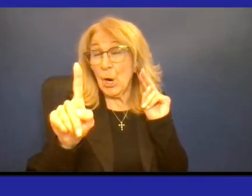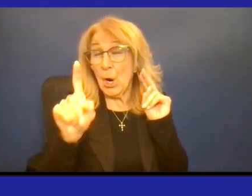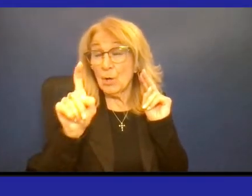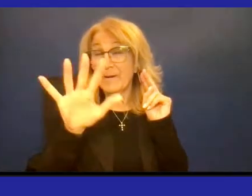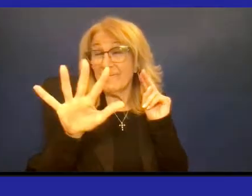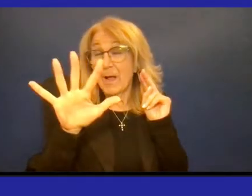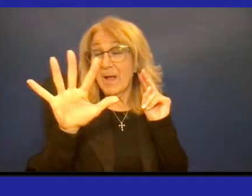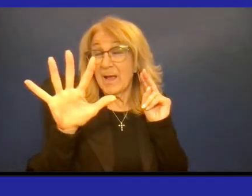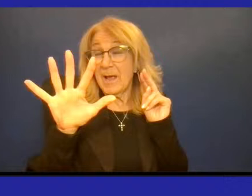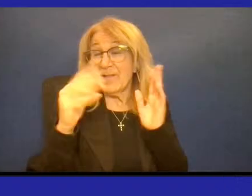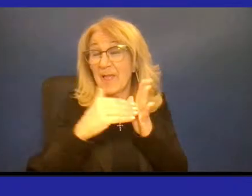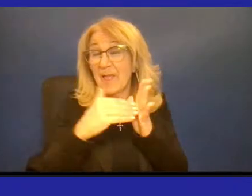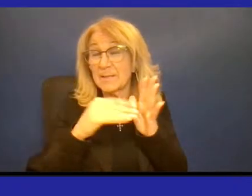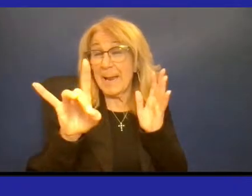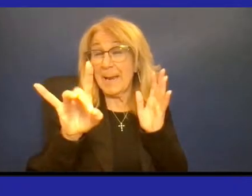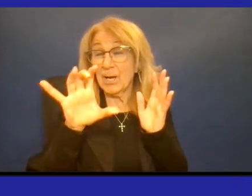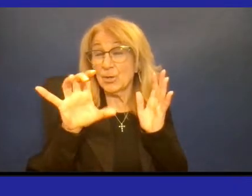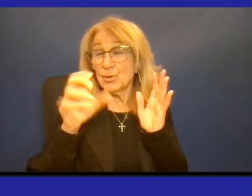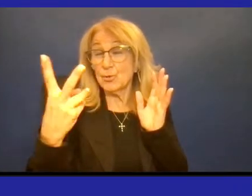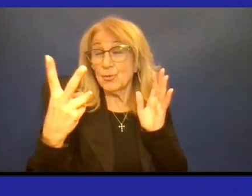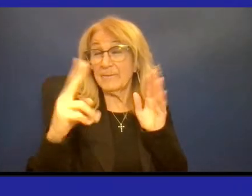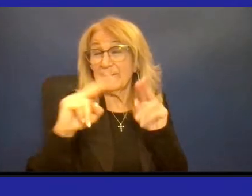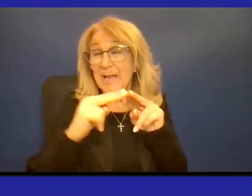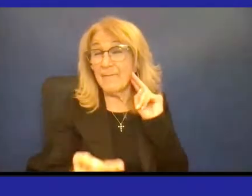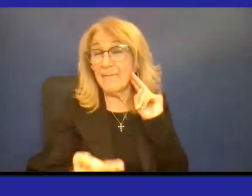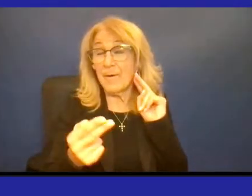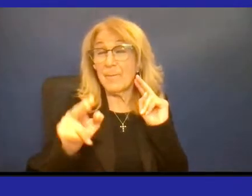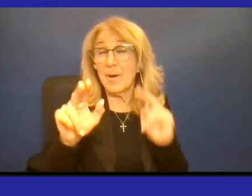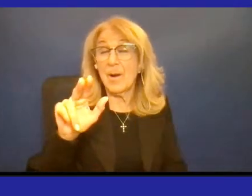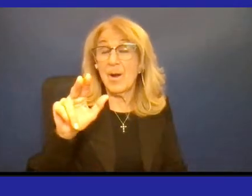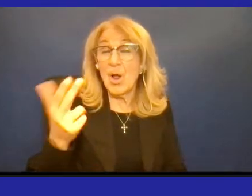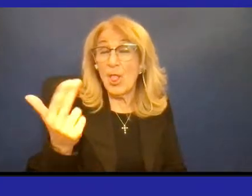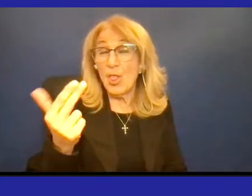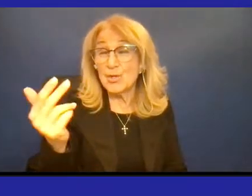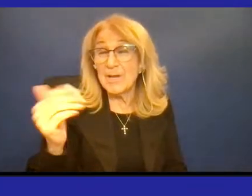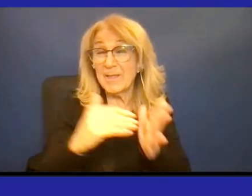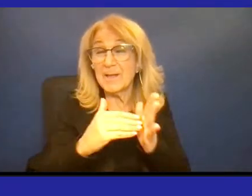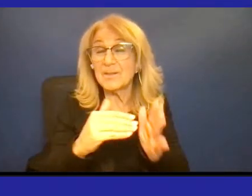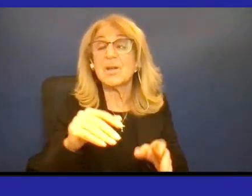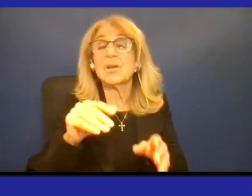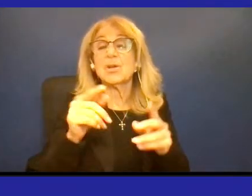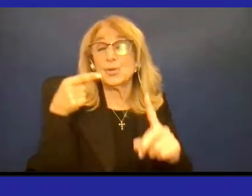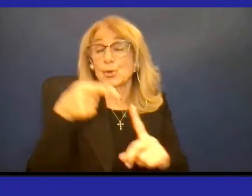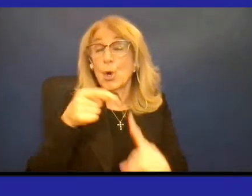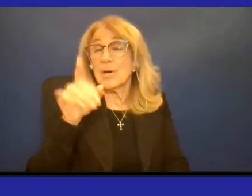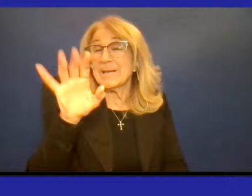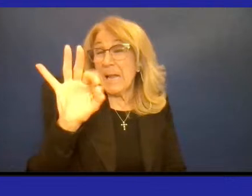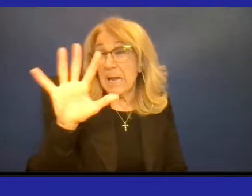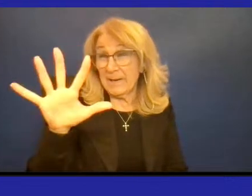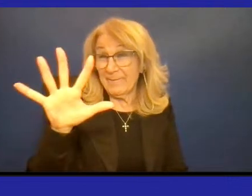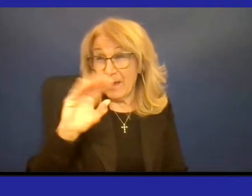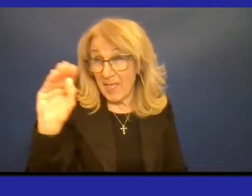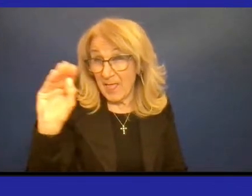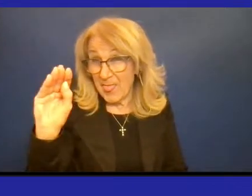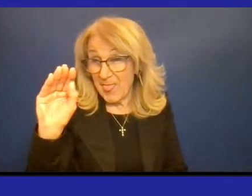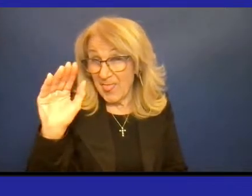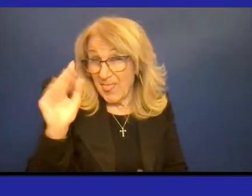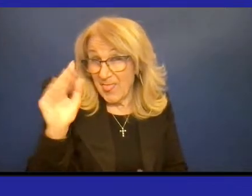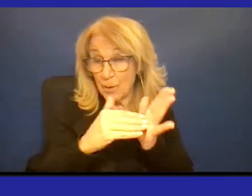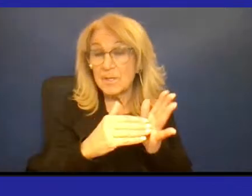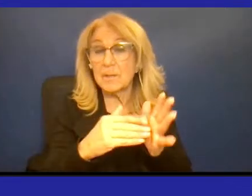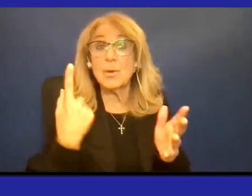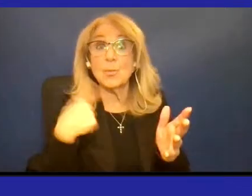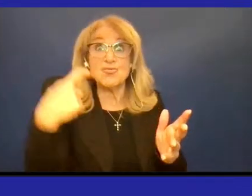105,812, down from 113,000. The target is 95,000 here. We just had a wonderful